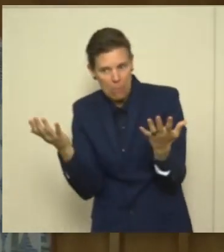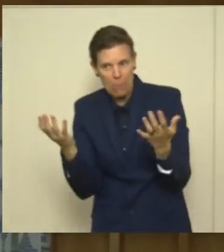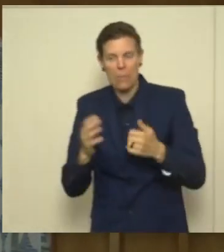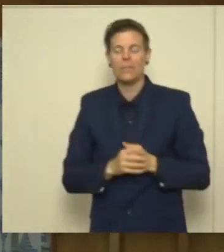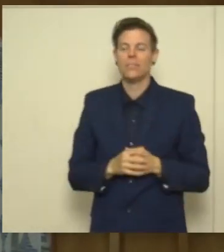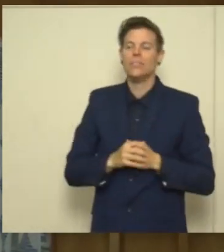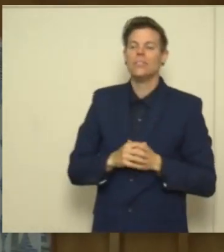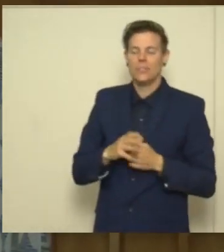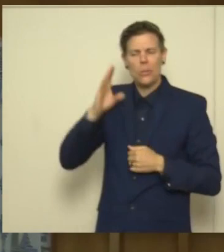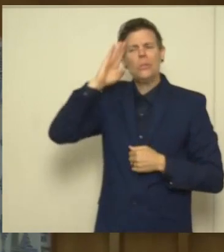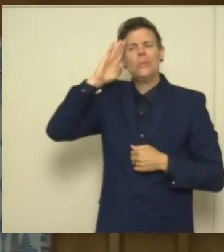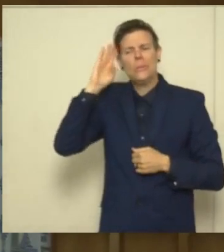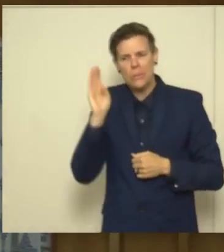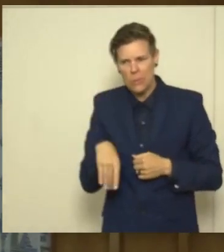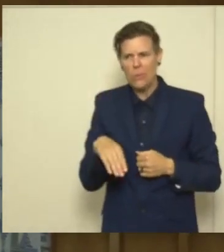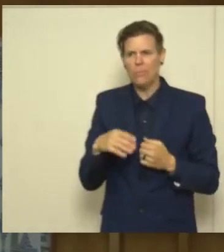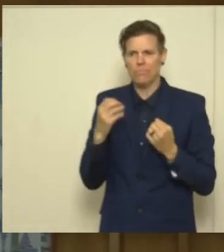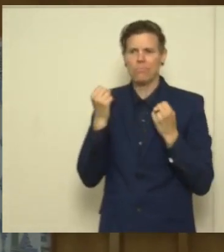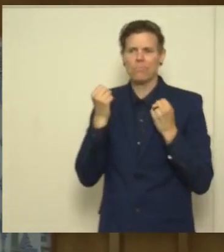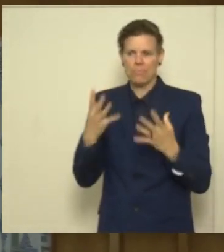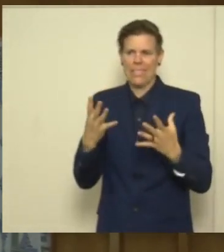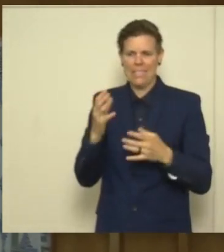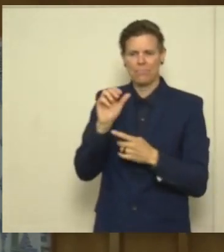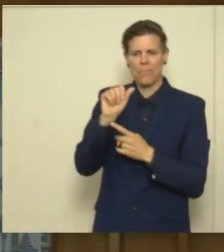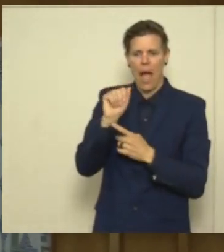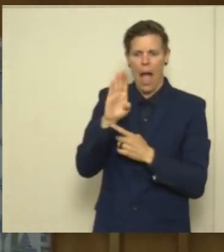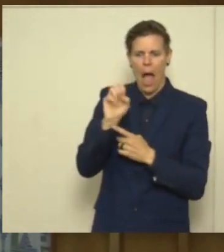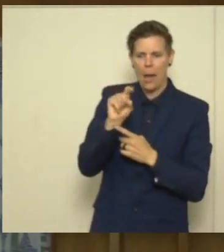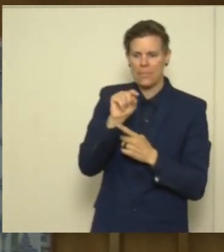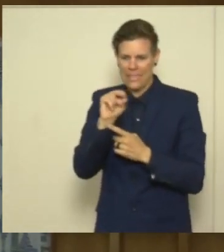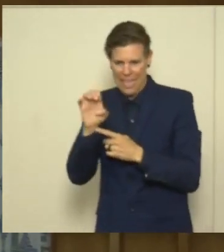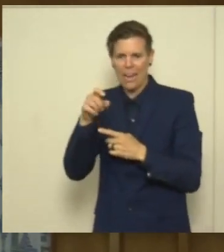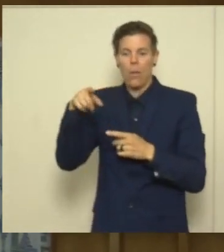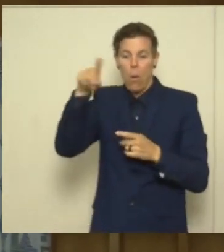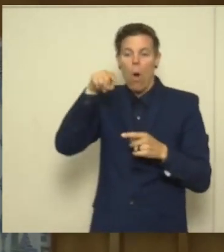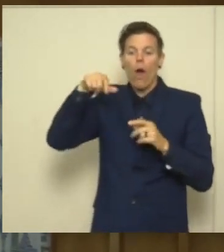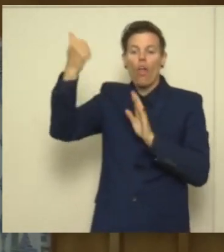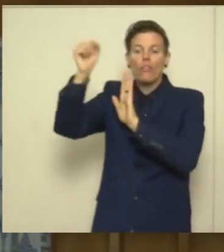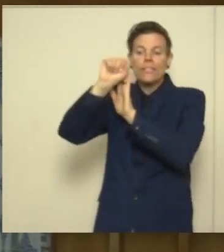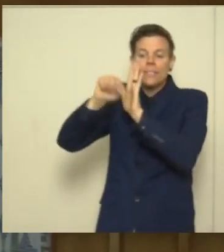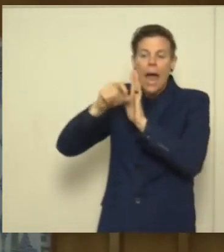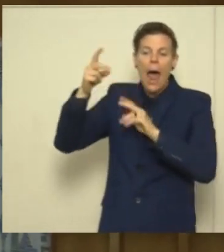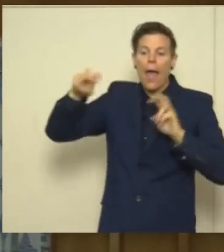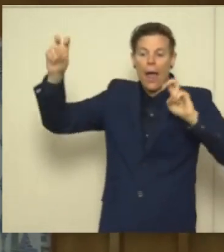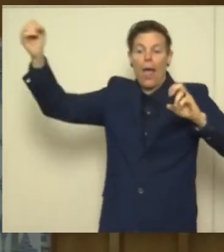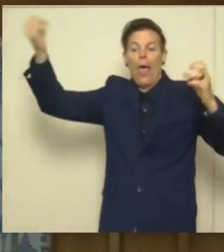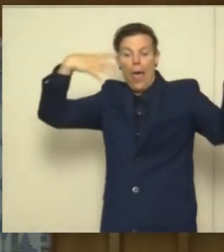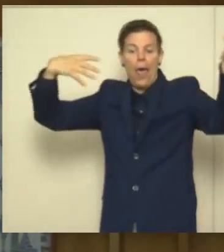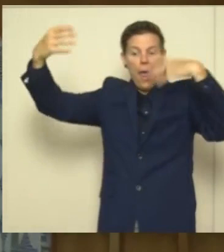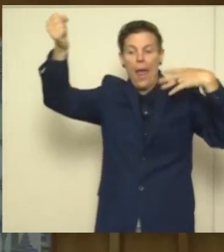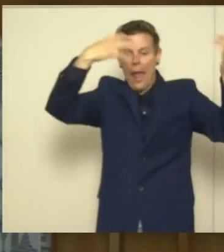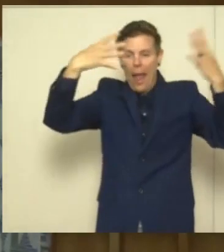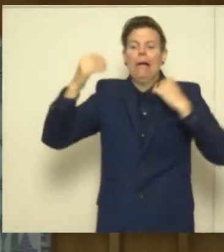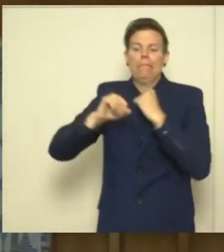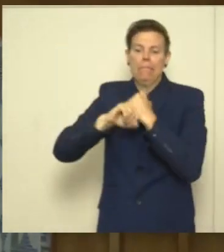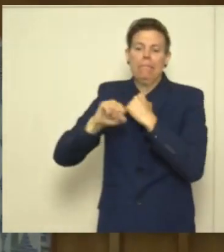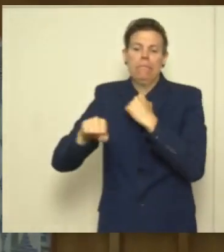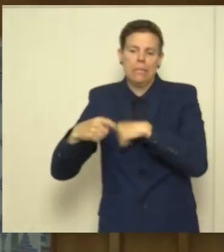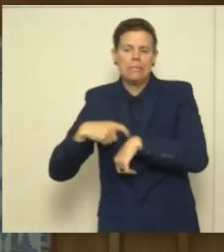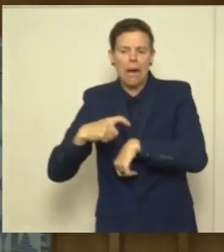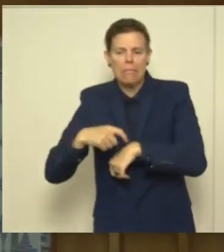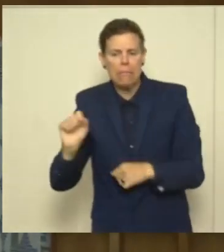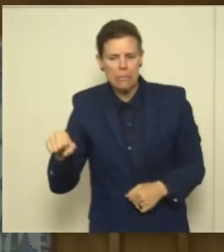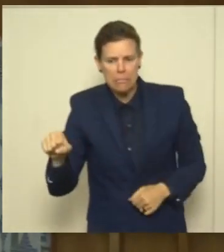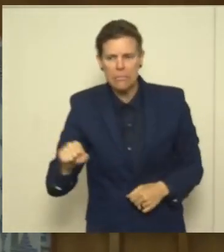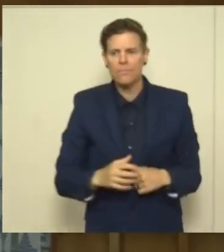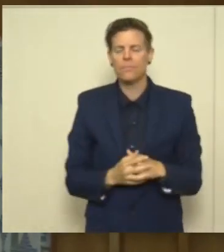on election day. It's going to come down to a couple of factors. The first is, of course, how much county clerks are able